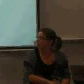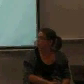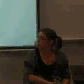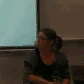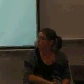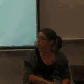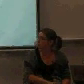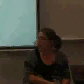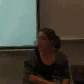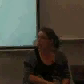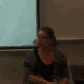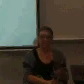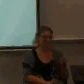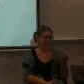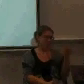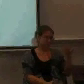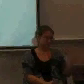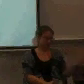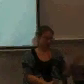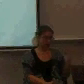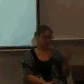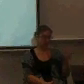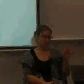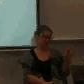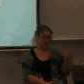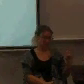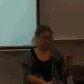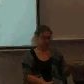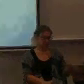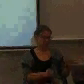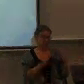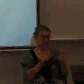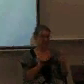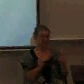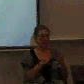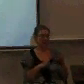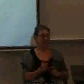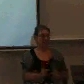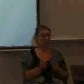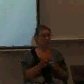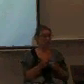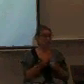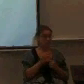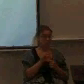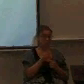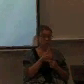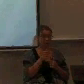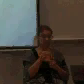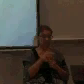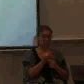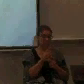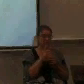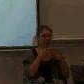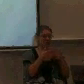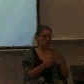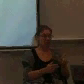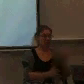there. Okay, so now I'm out of the viruses and then back into the organisms that are essentially considered